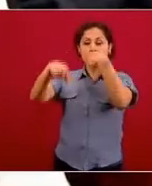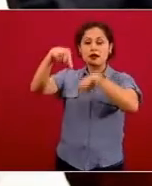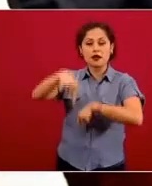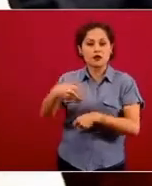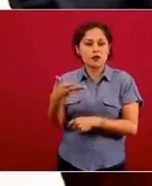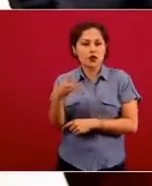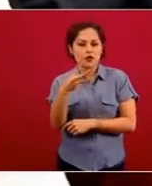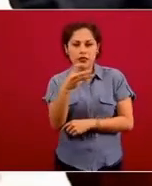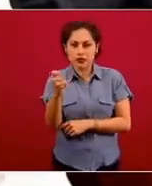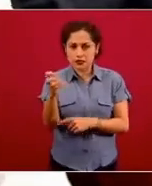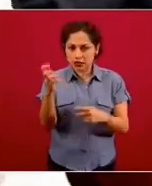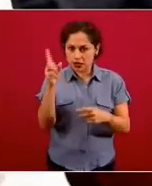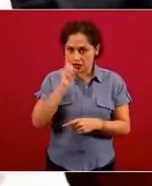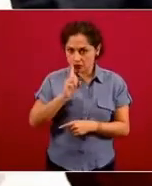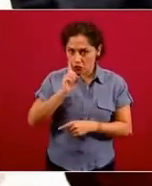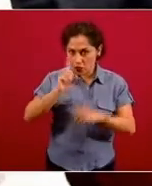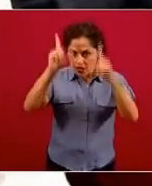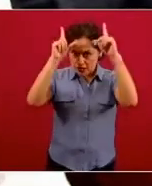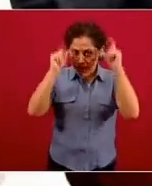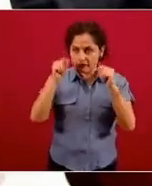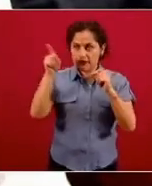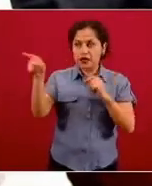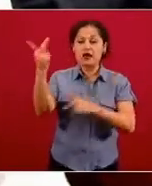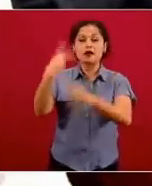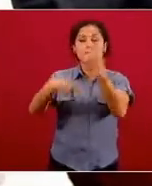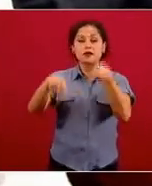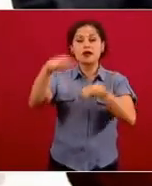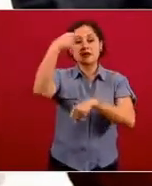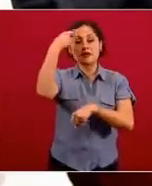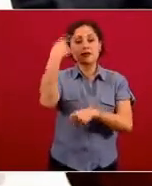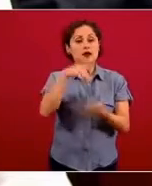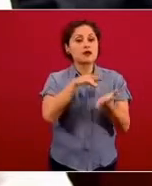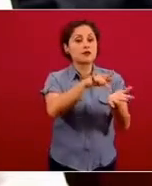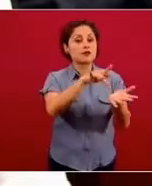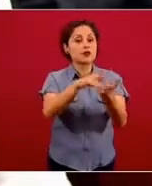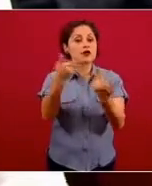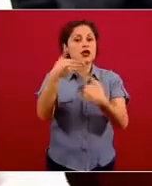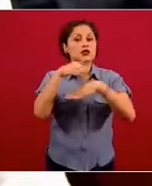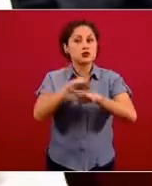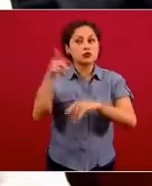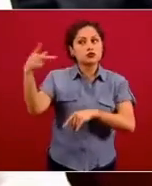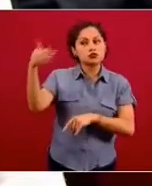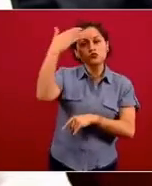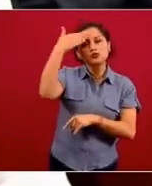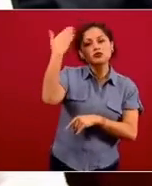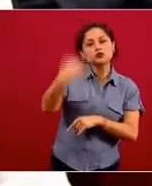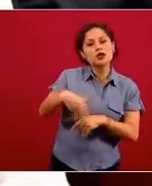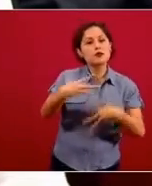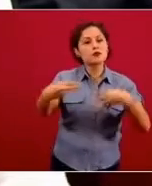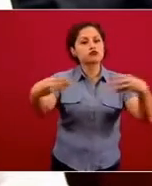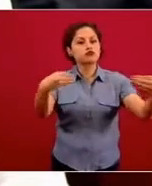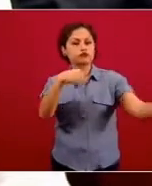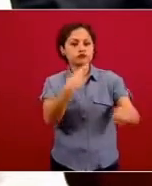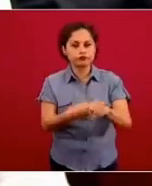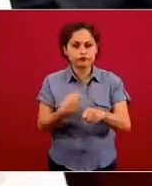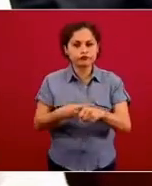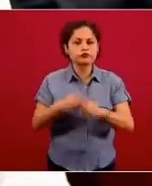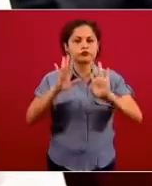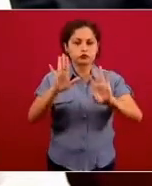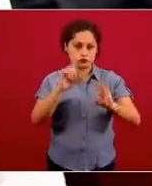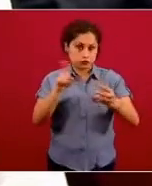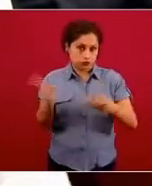from Cuba are going to be arriving to support our country with their experience in terms